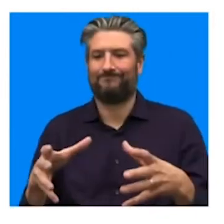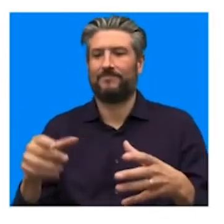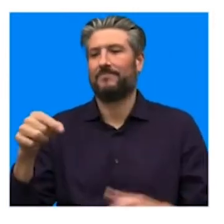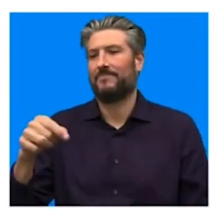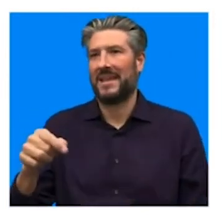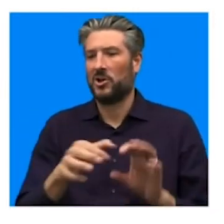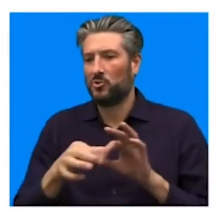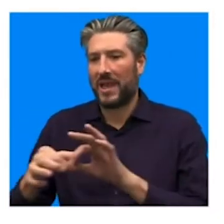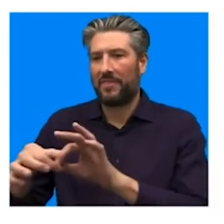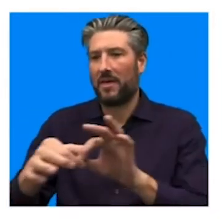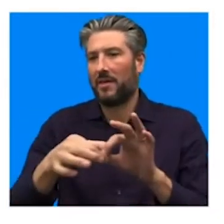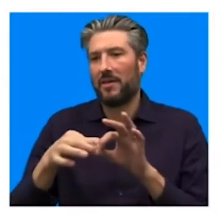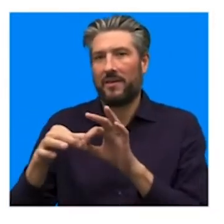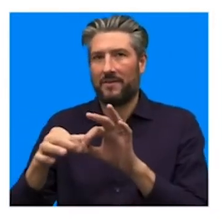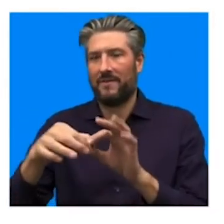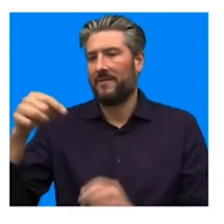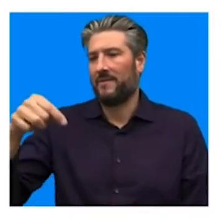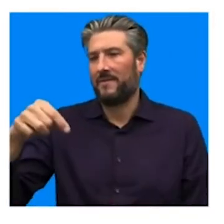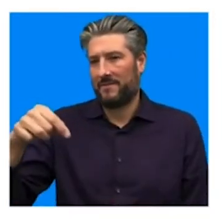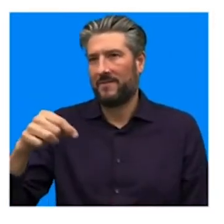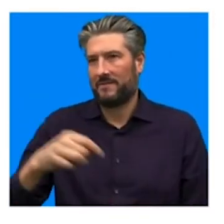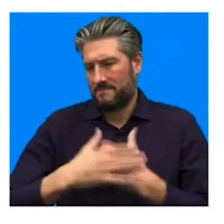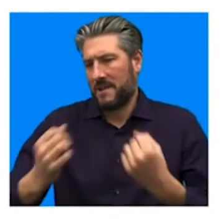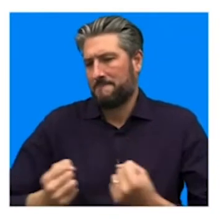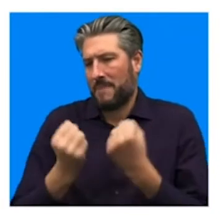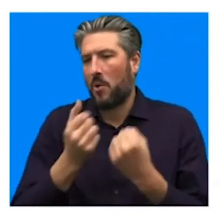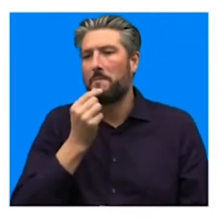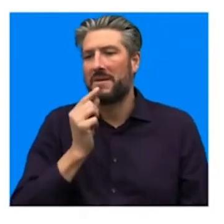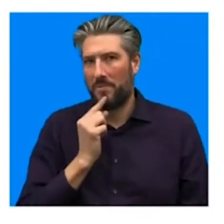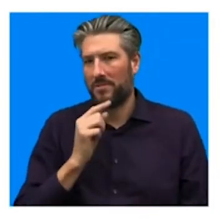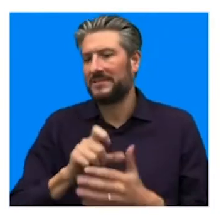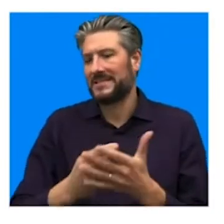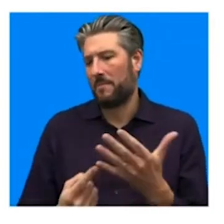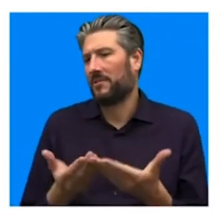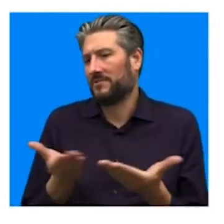strong enough to change and empower people with disabilities. Great, thank you, Yuval.